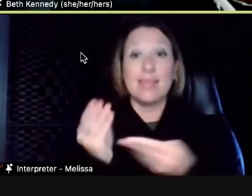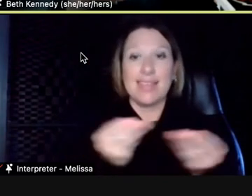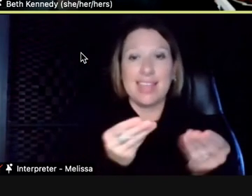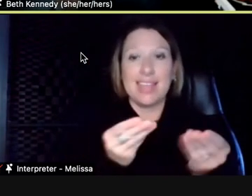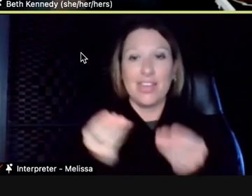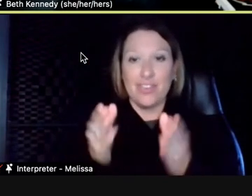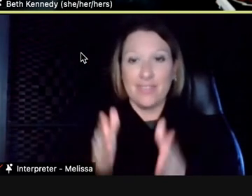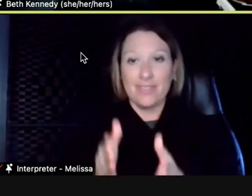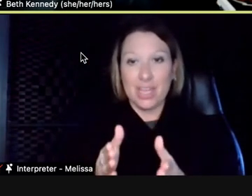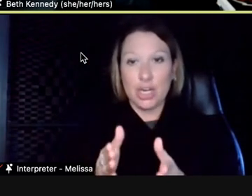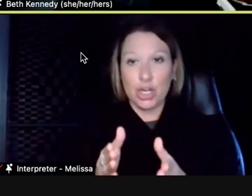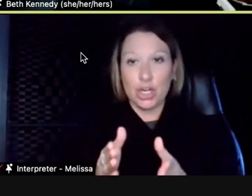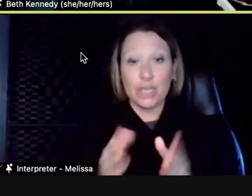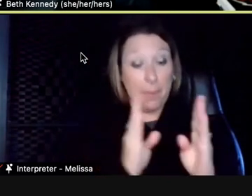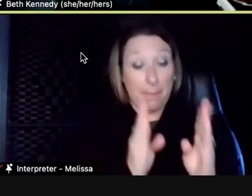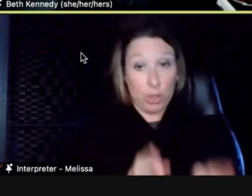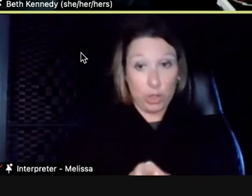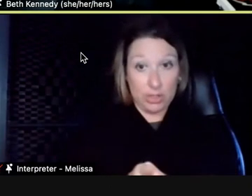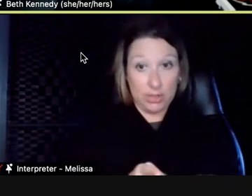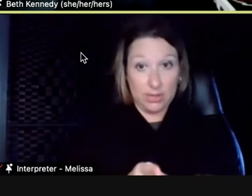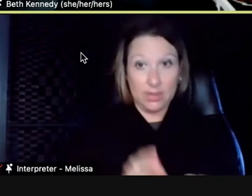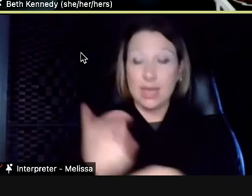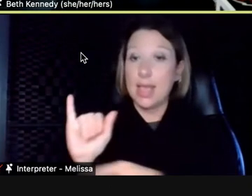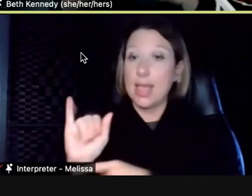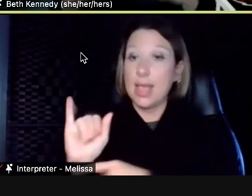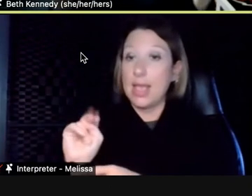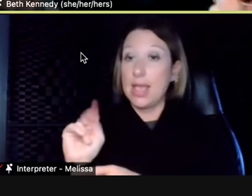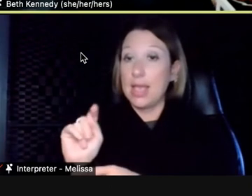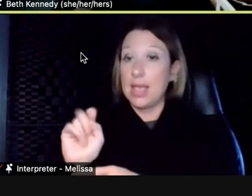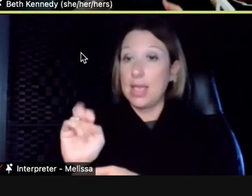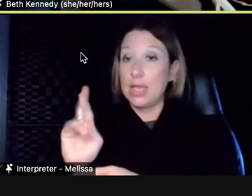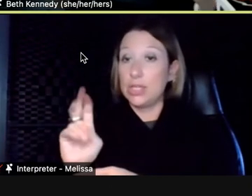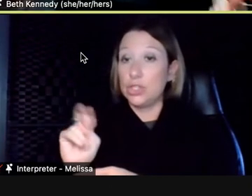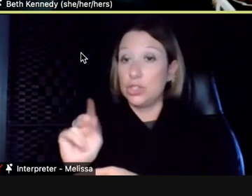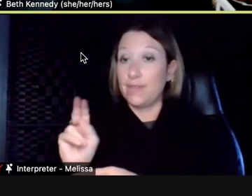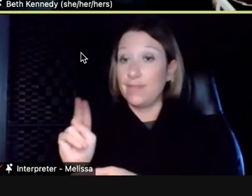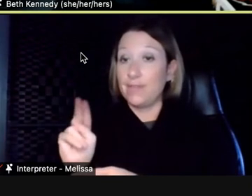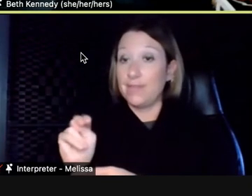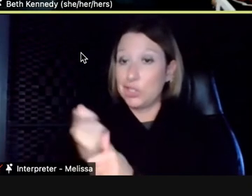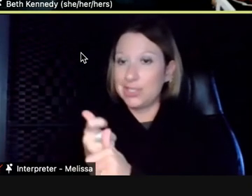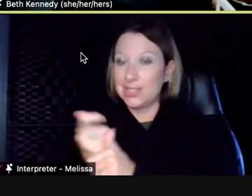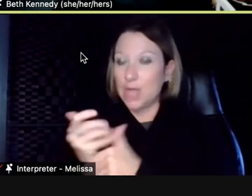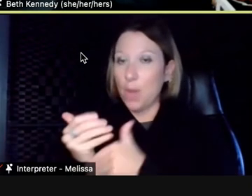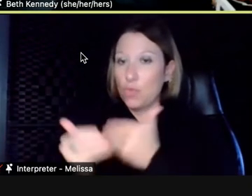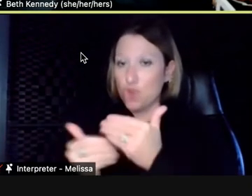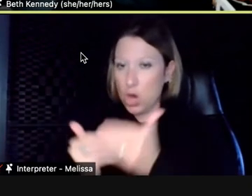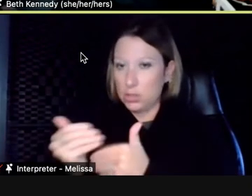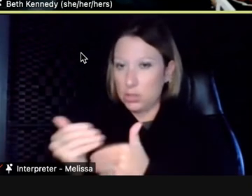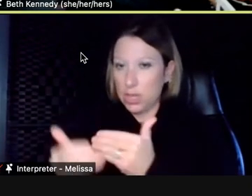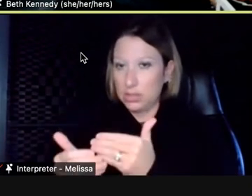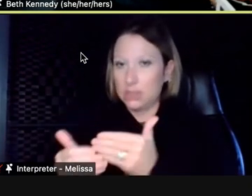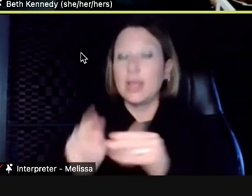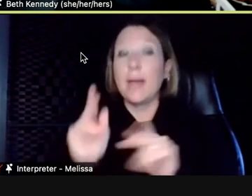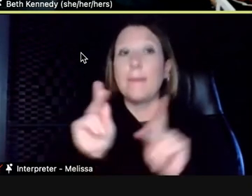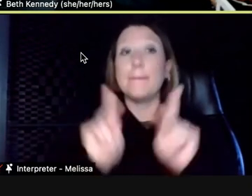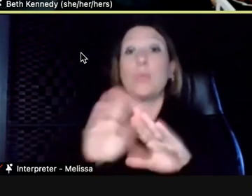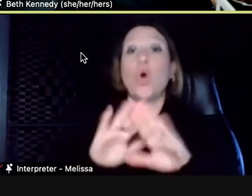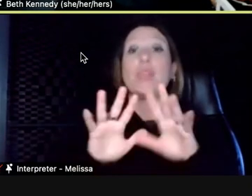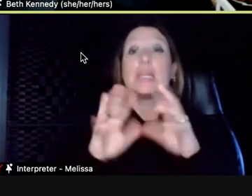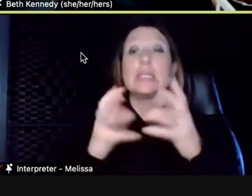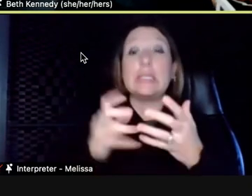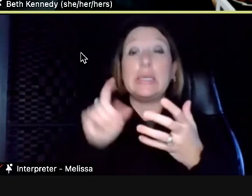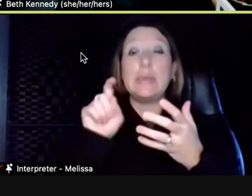person, intervention is a process, and people on the team need to understand how to support